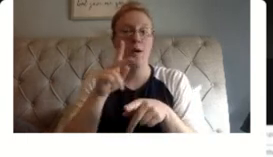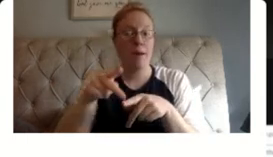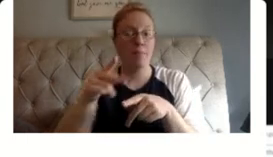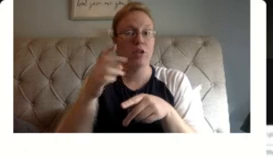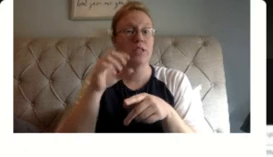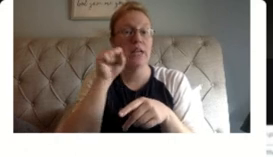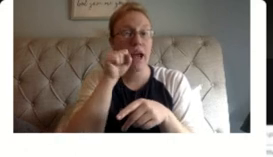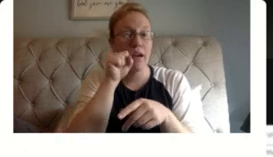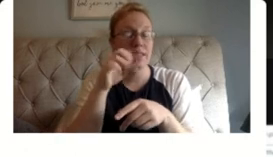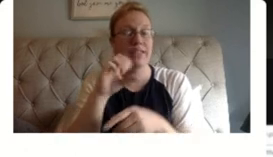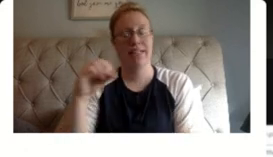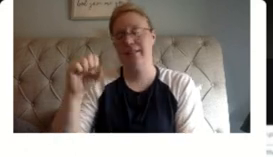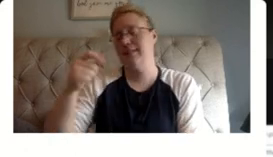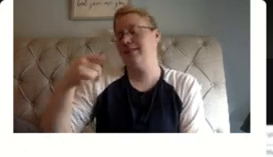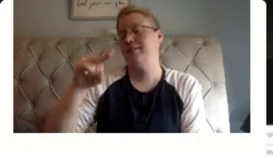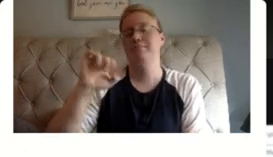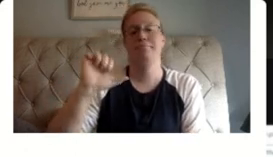carrots, and spinach.